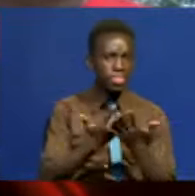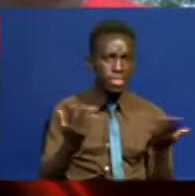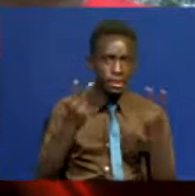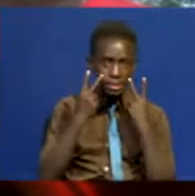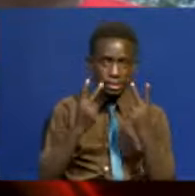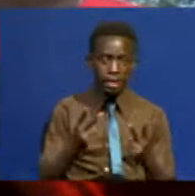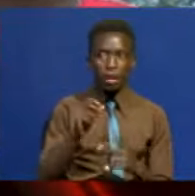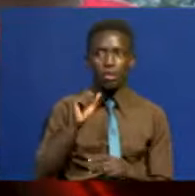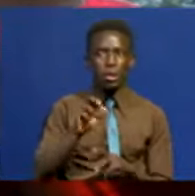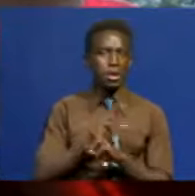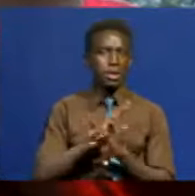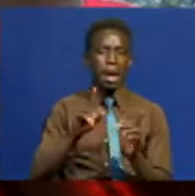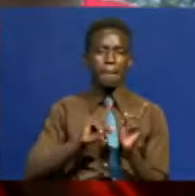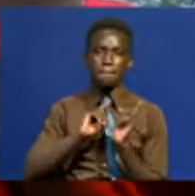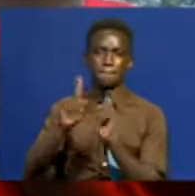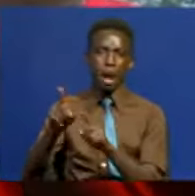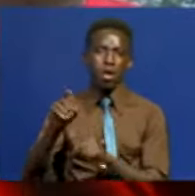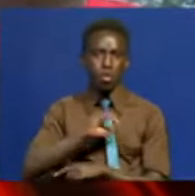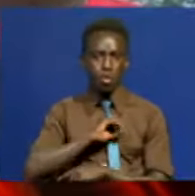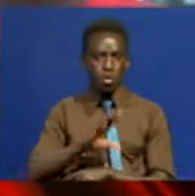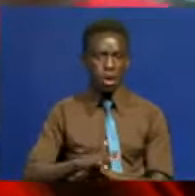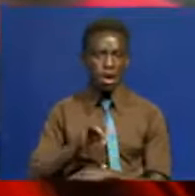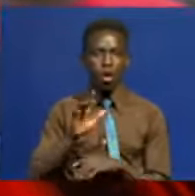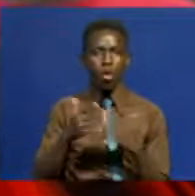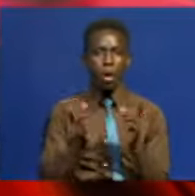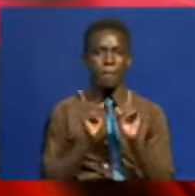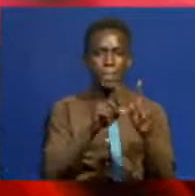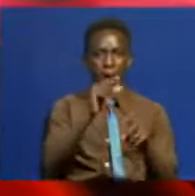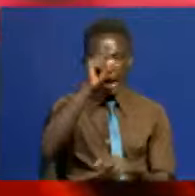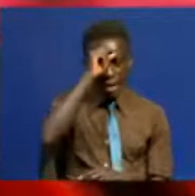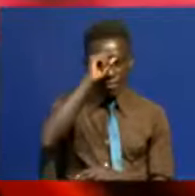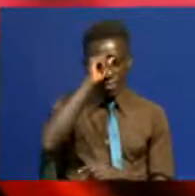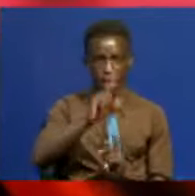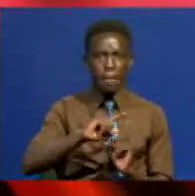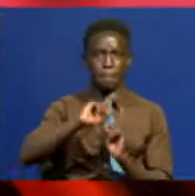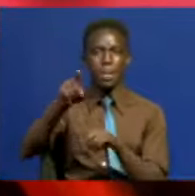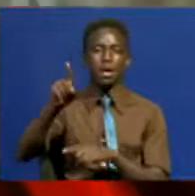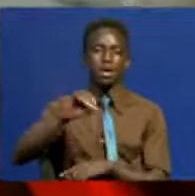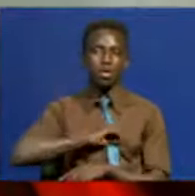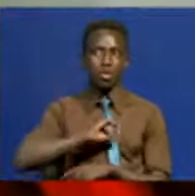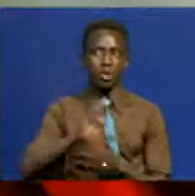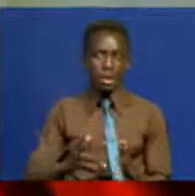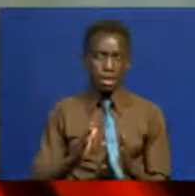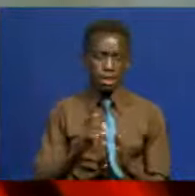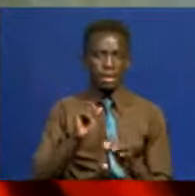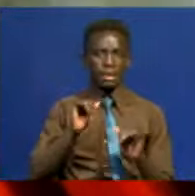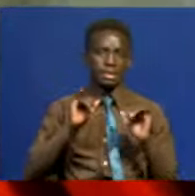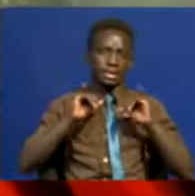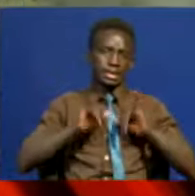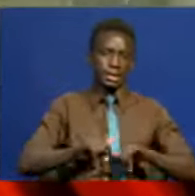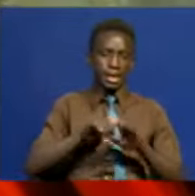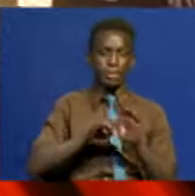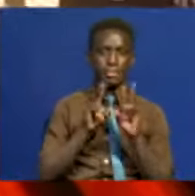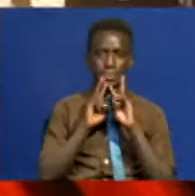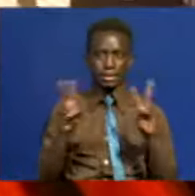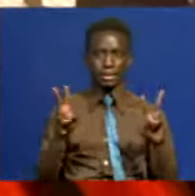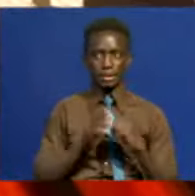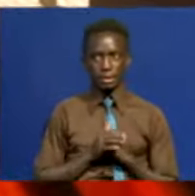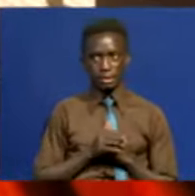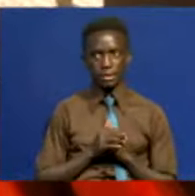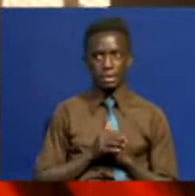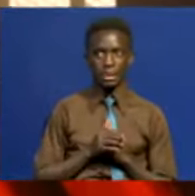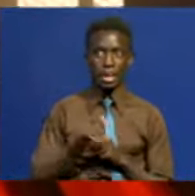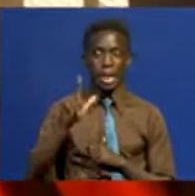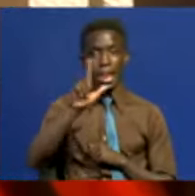tayari kurudishia wenyewe, ama kurudishia serikali, warudishia wenyewe, ndio tukae na amani. Separately, in Laikipia County,